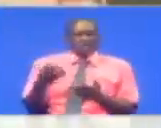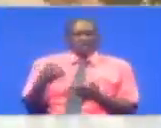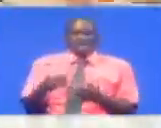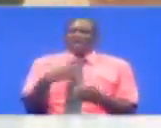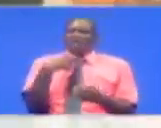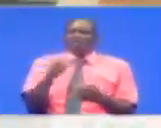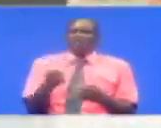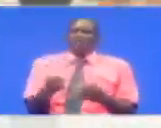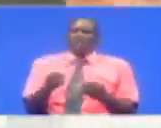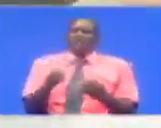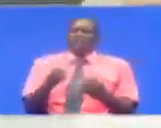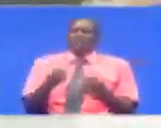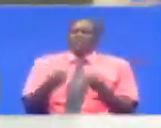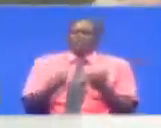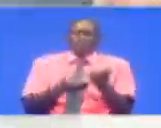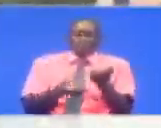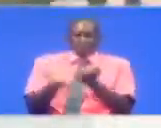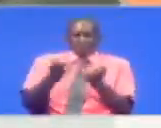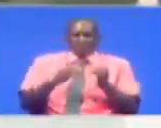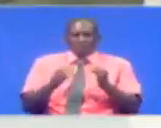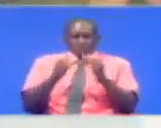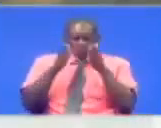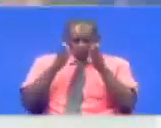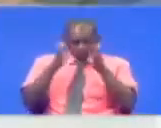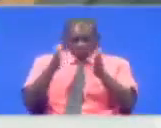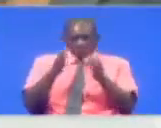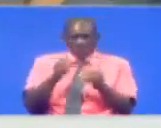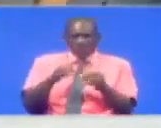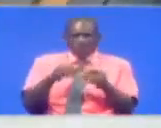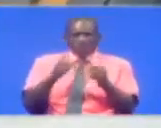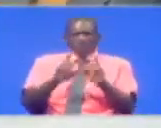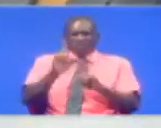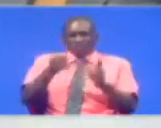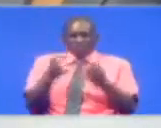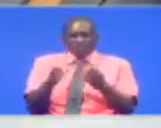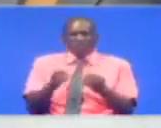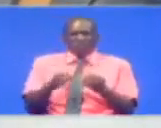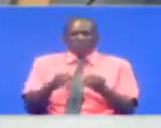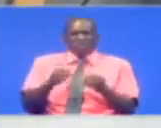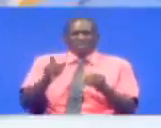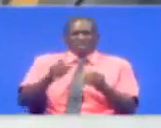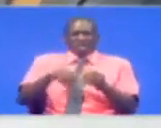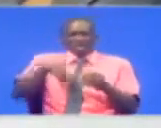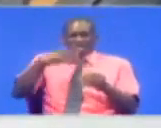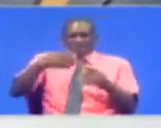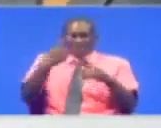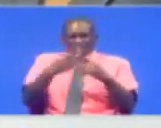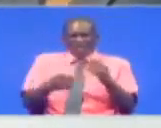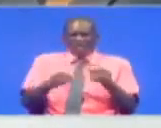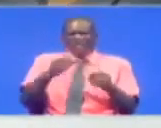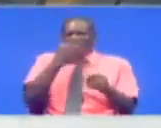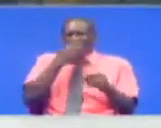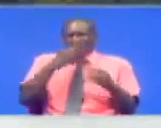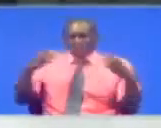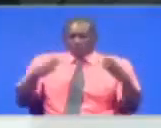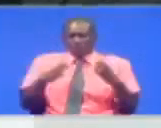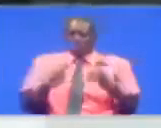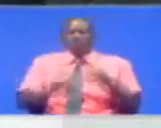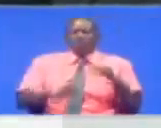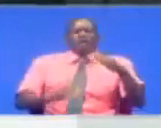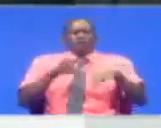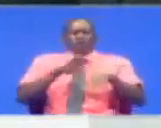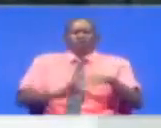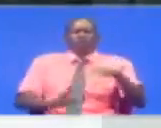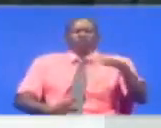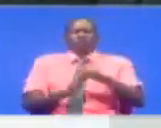have integrity. The FIRE Awards is now a regional event, with a Tanzanian firm having scooped the top prize in the annual award 2 years